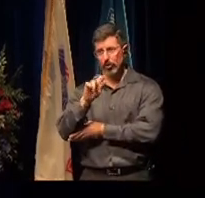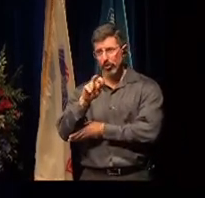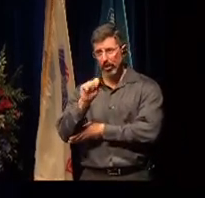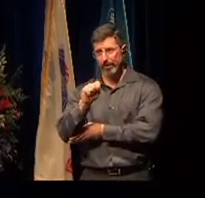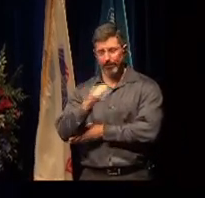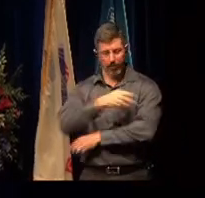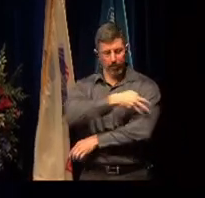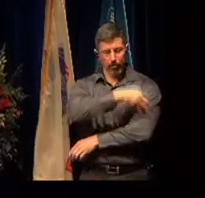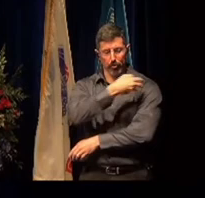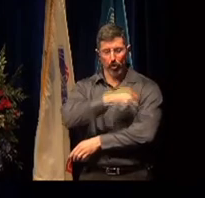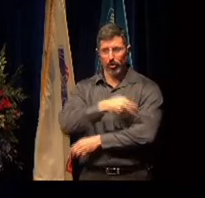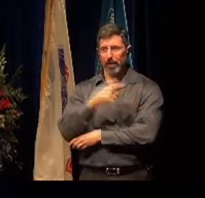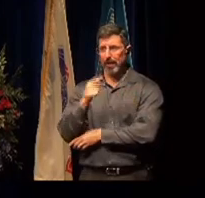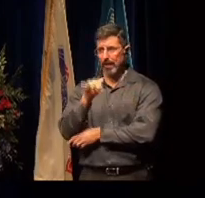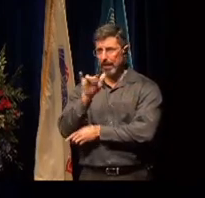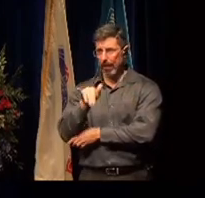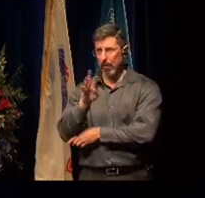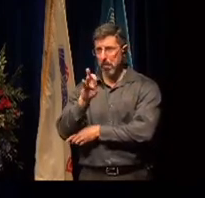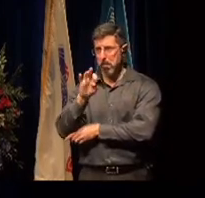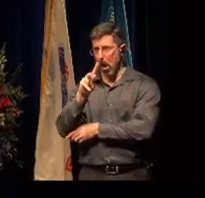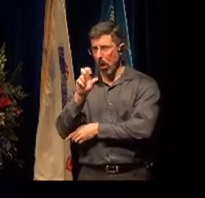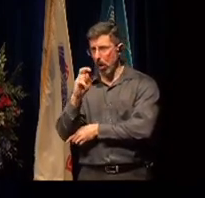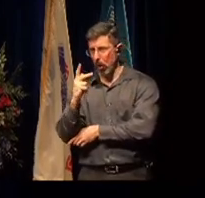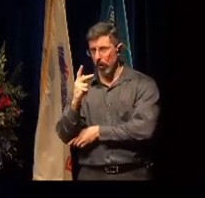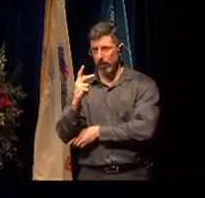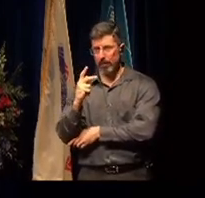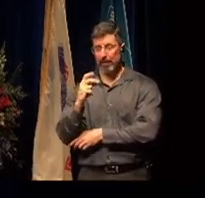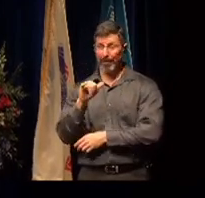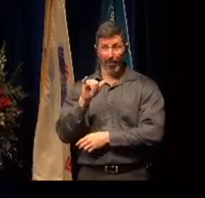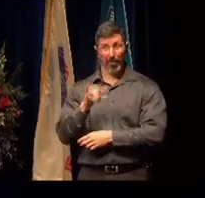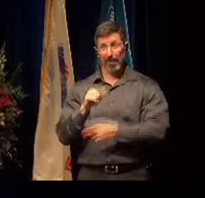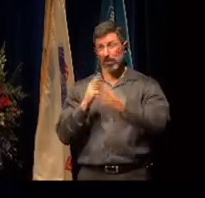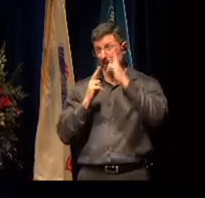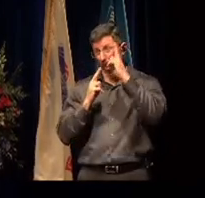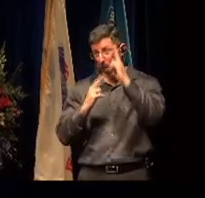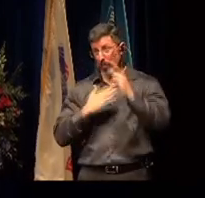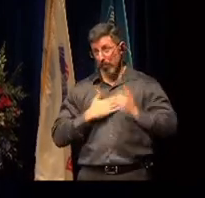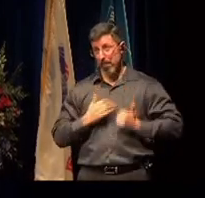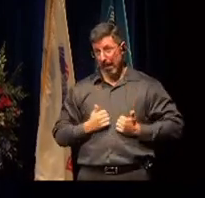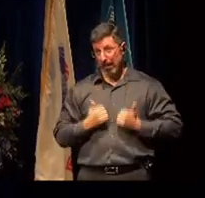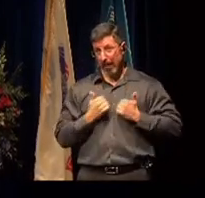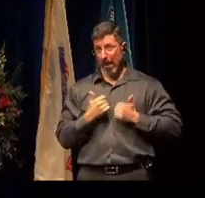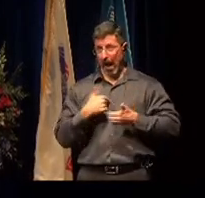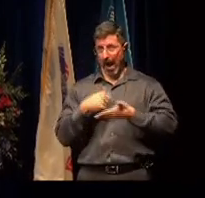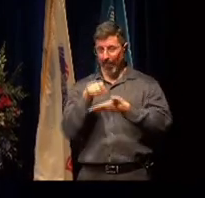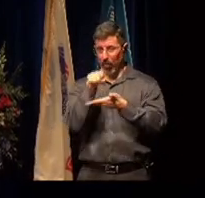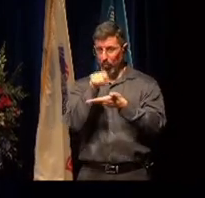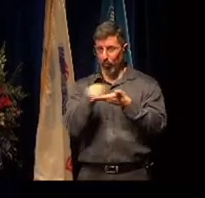the honor of my life. I have written, deleted, and rewritten this multiple times.